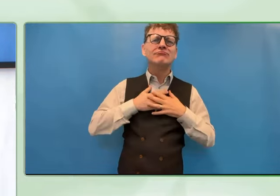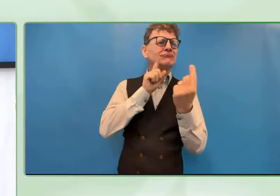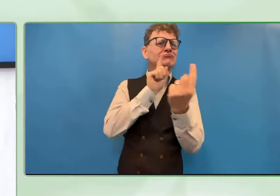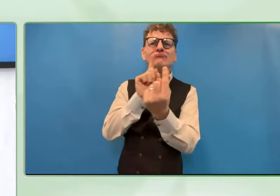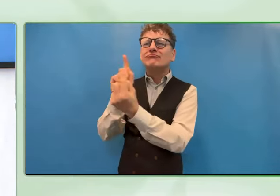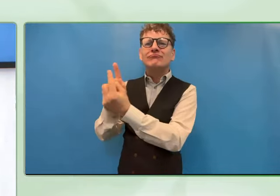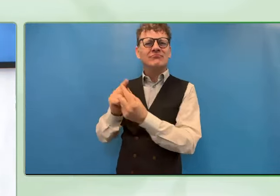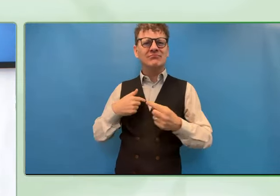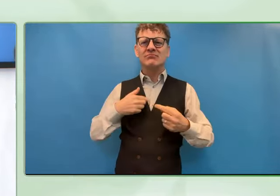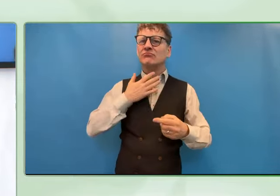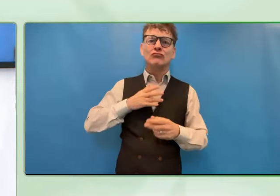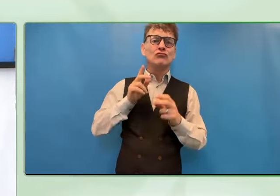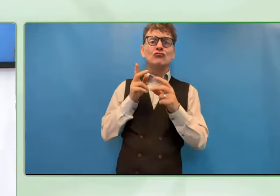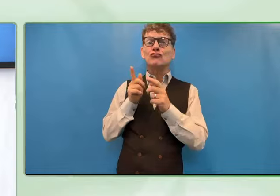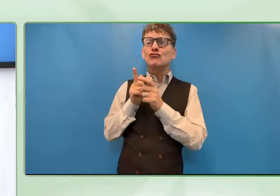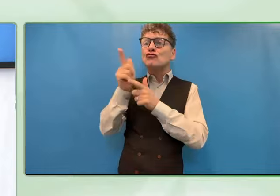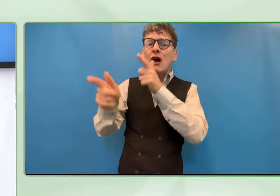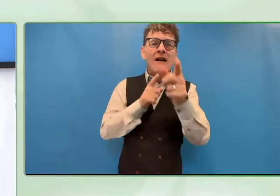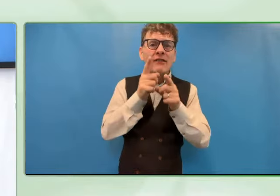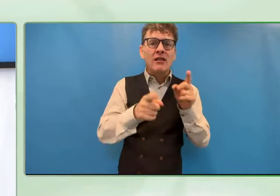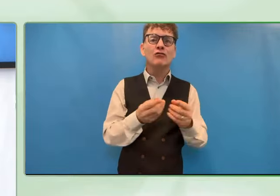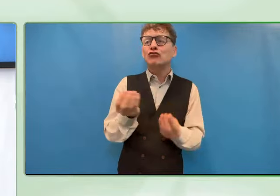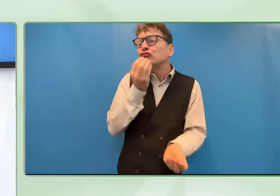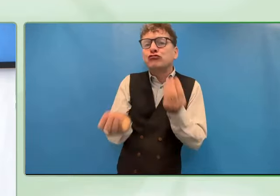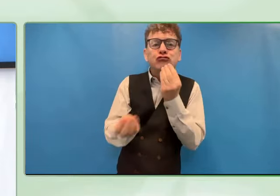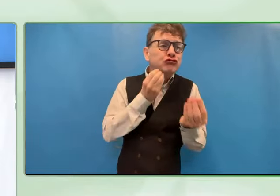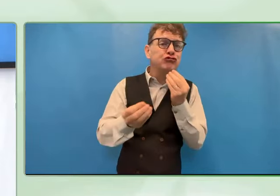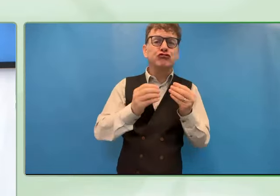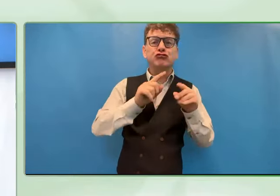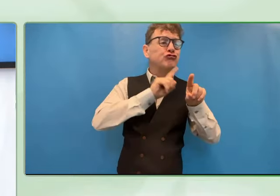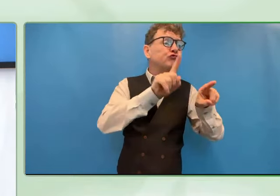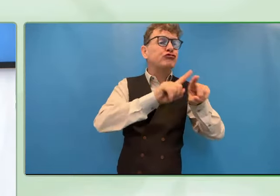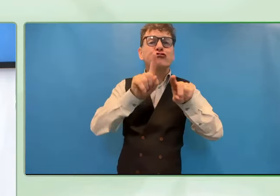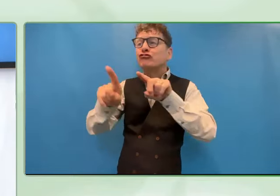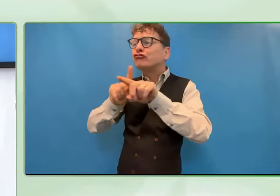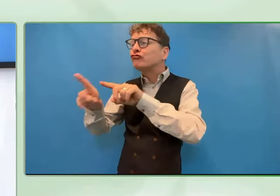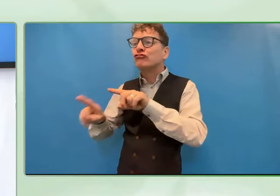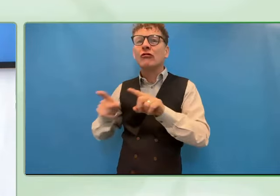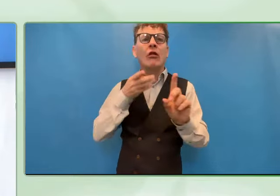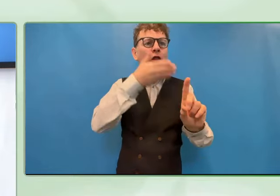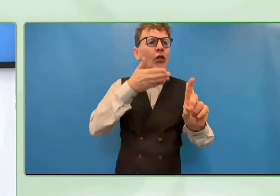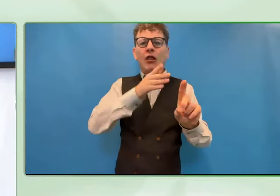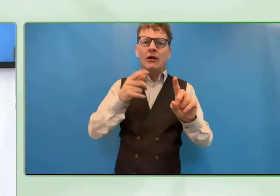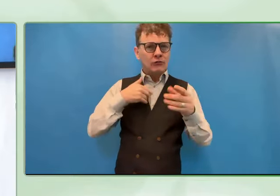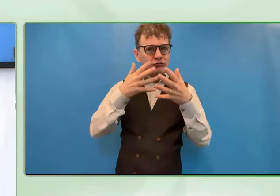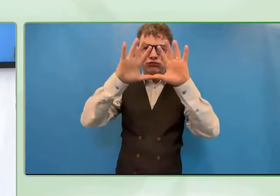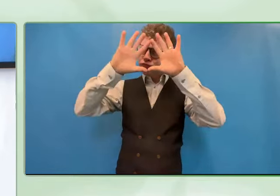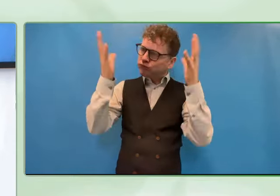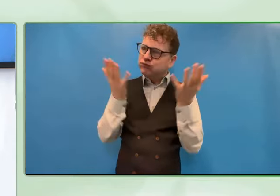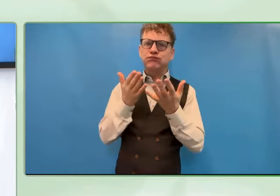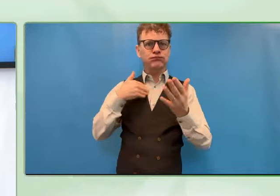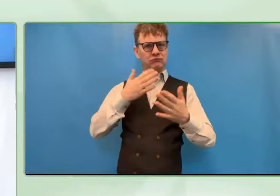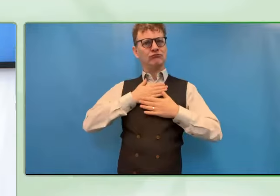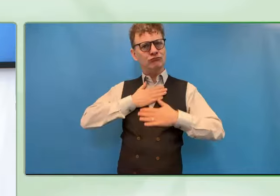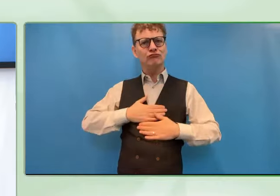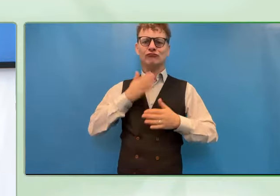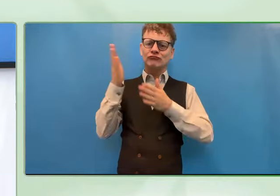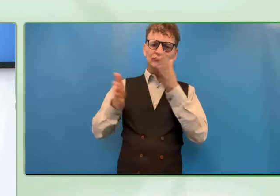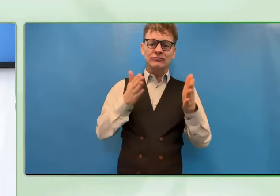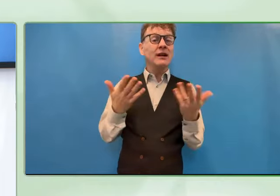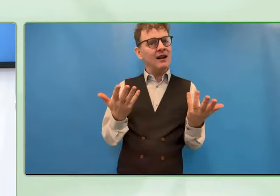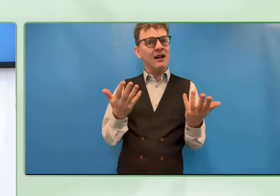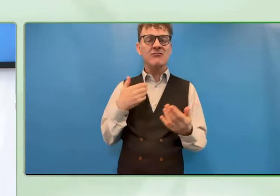want to travel. I want to eat food at different restaurants across the country and the world. So I started going out.